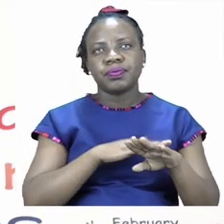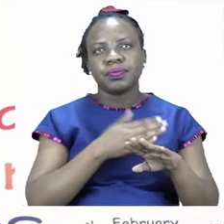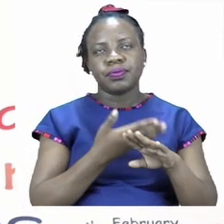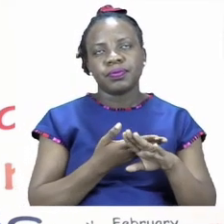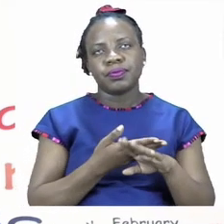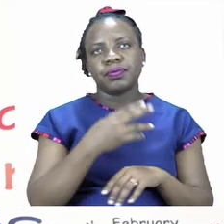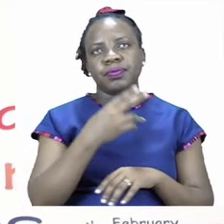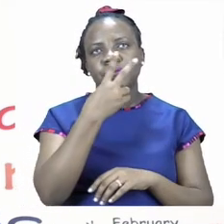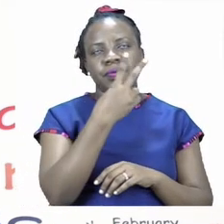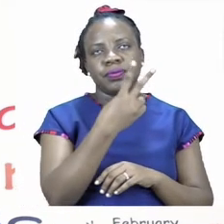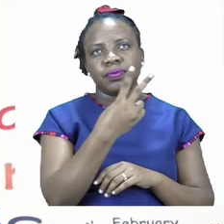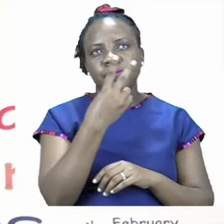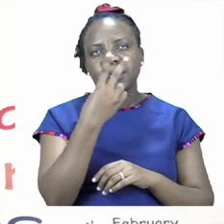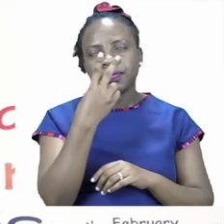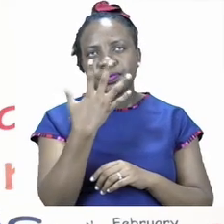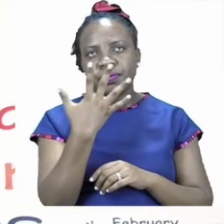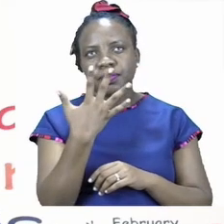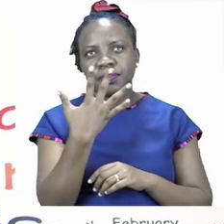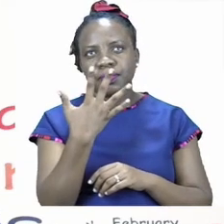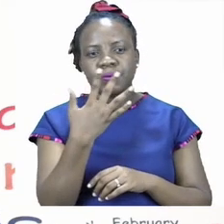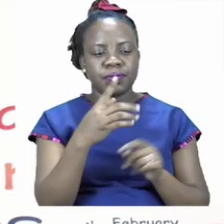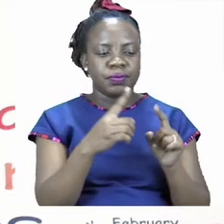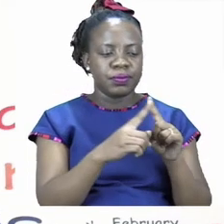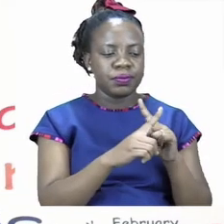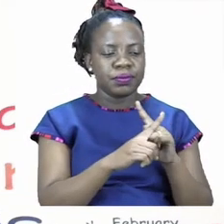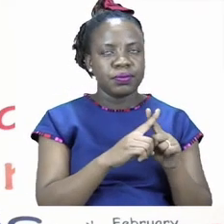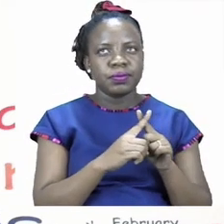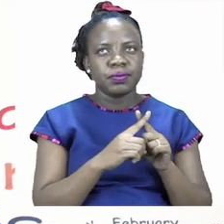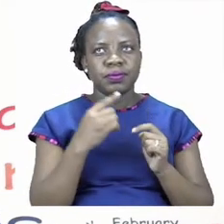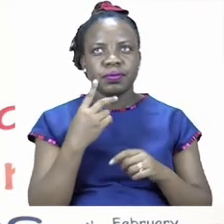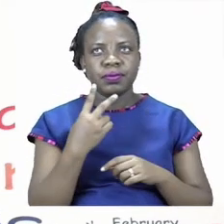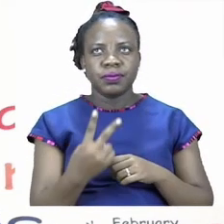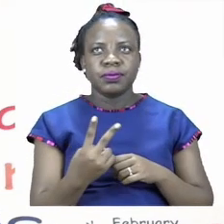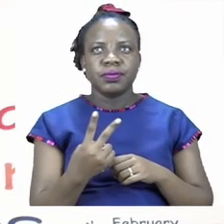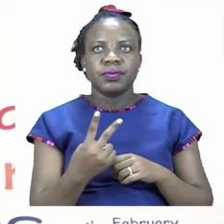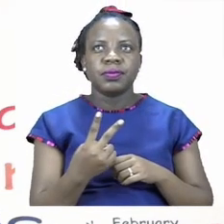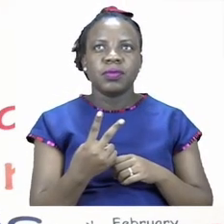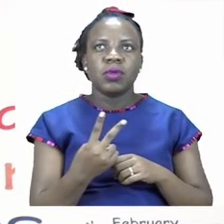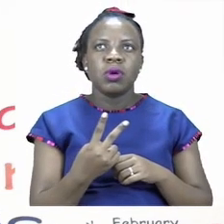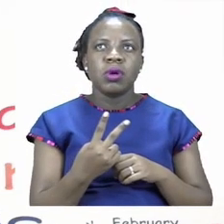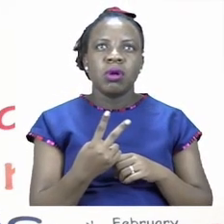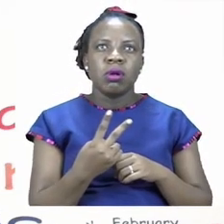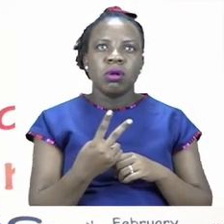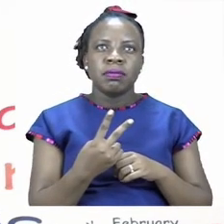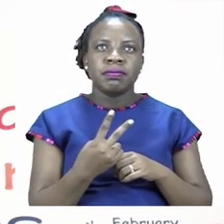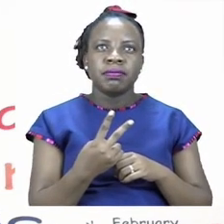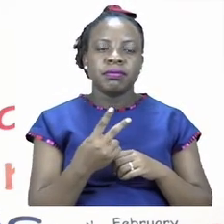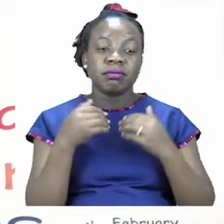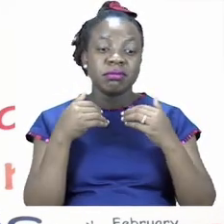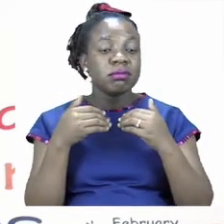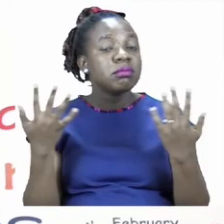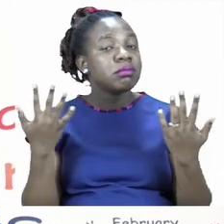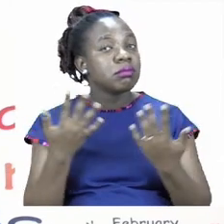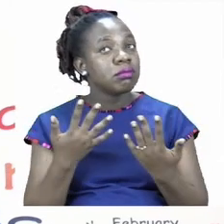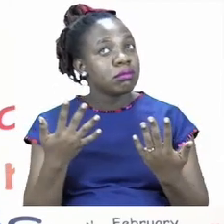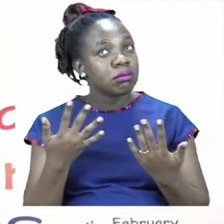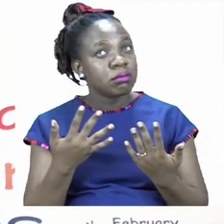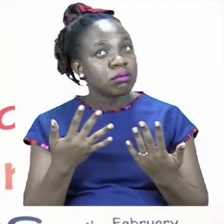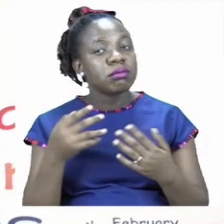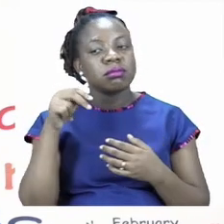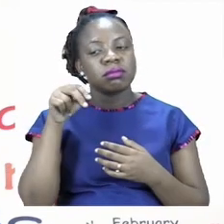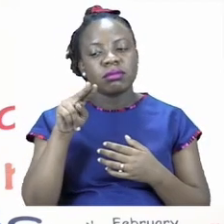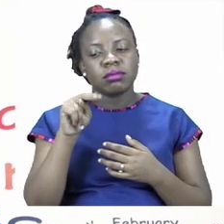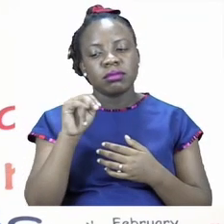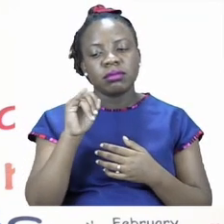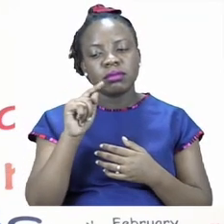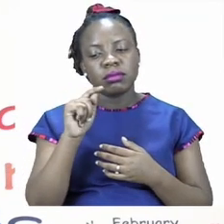25 times 2. Now as always, boys and girls, we start with our unit